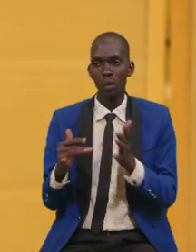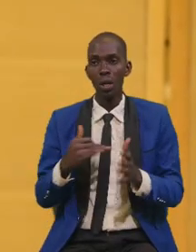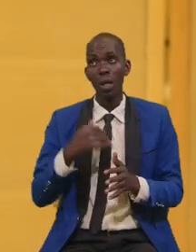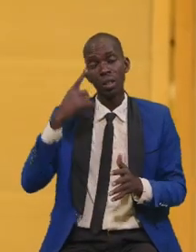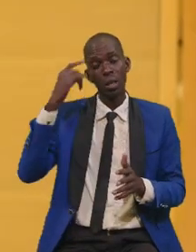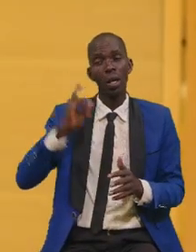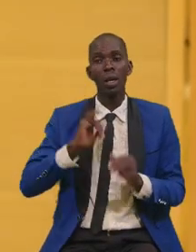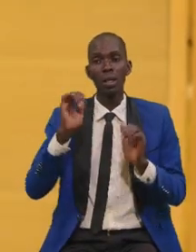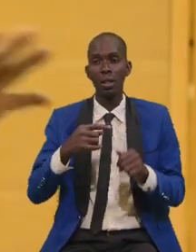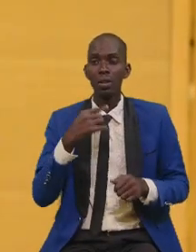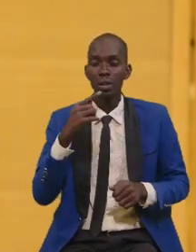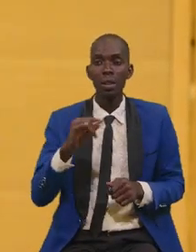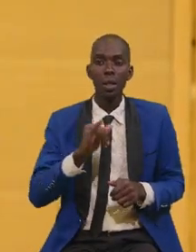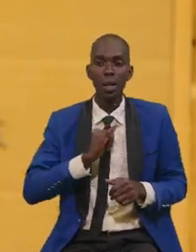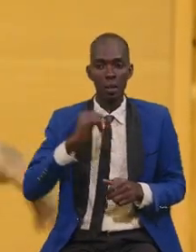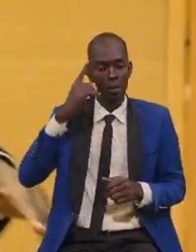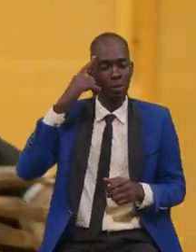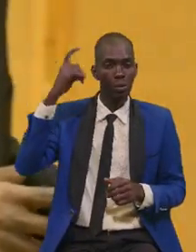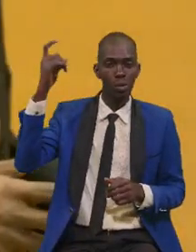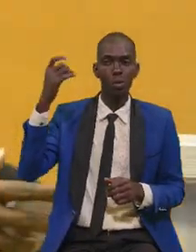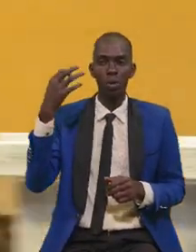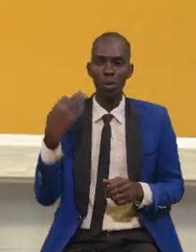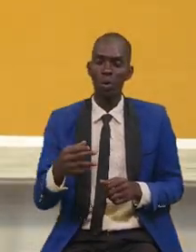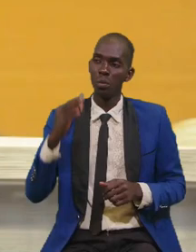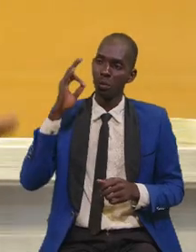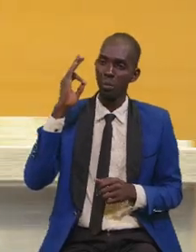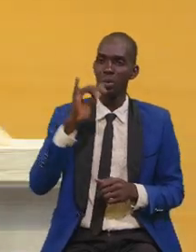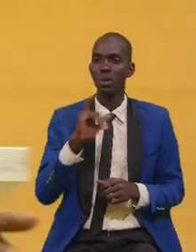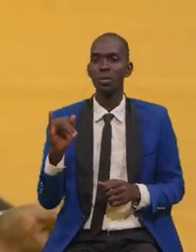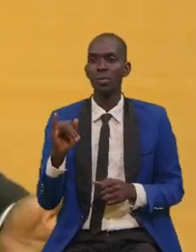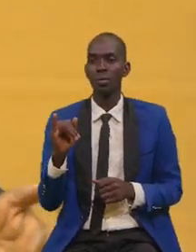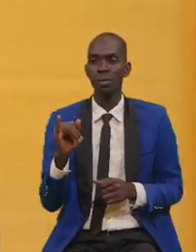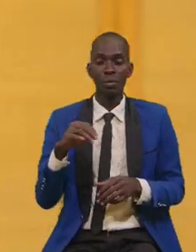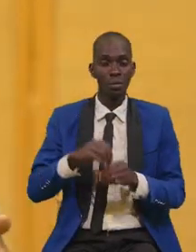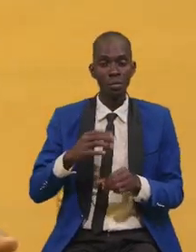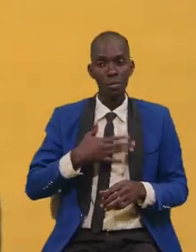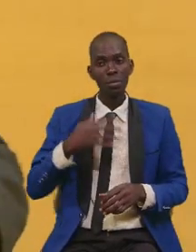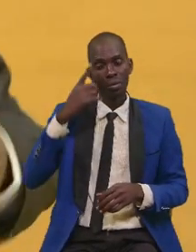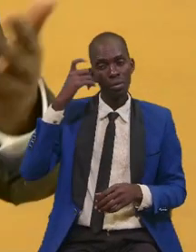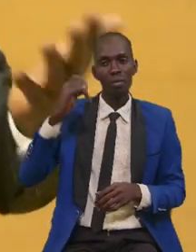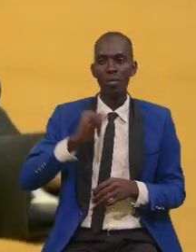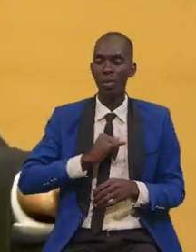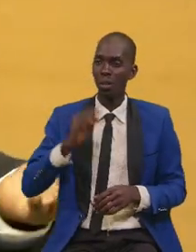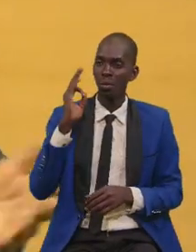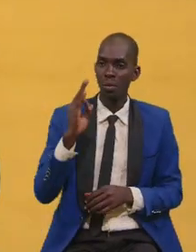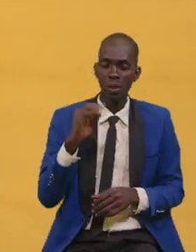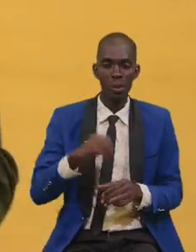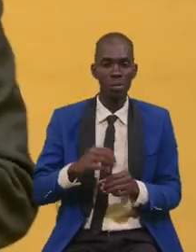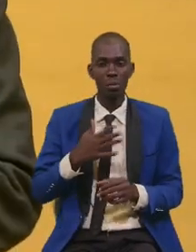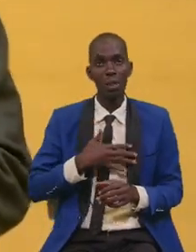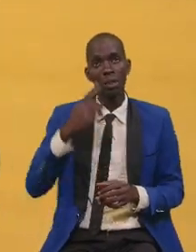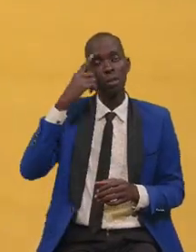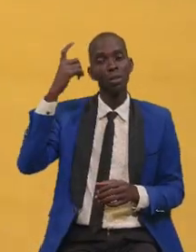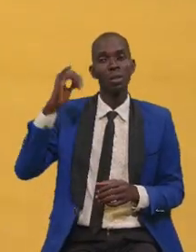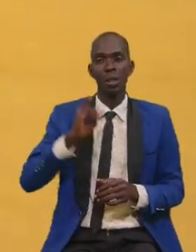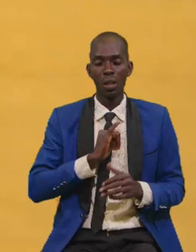dream of preaching. In my dream, I preach. In my dream, I pray for the sick, because